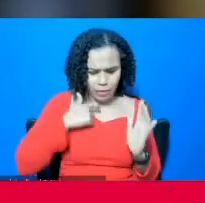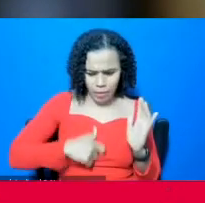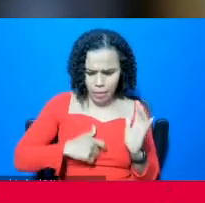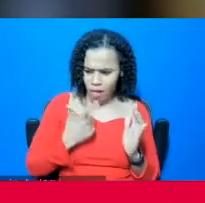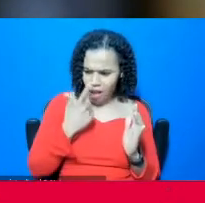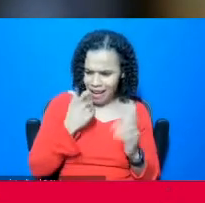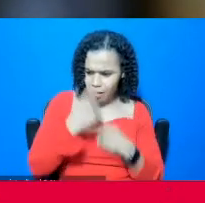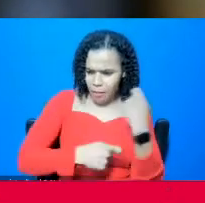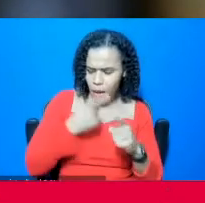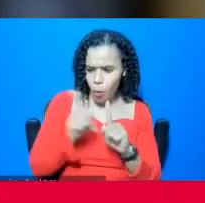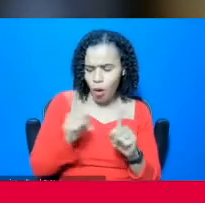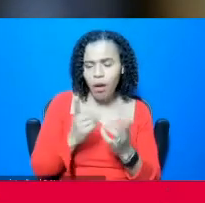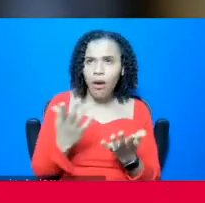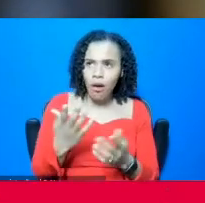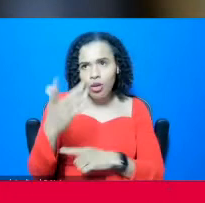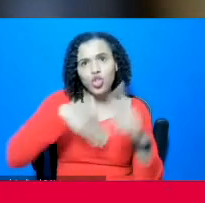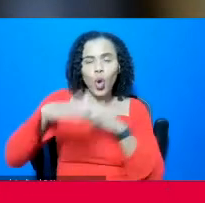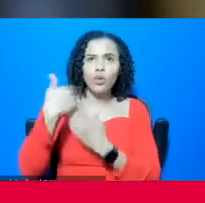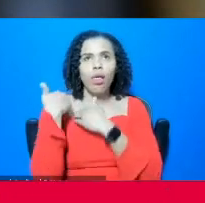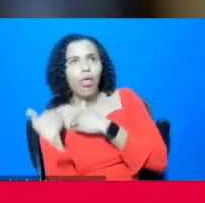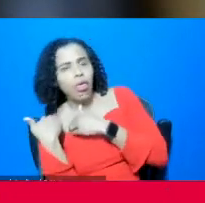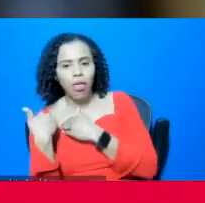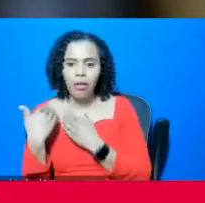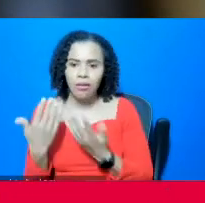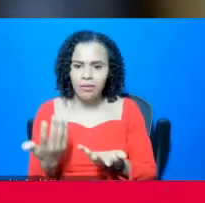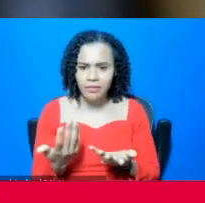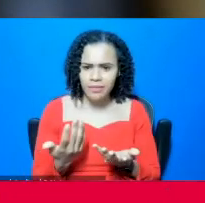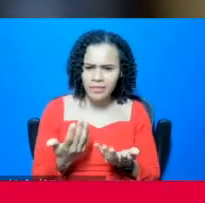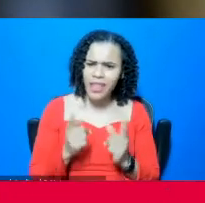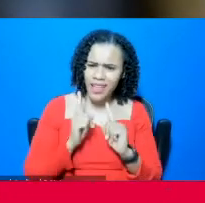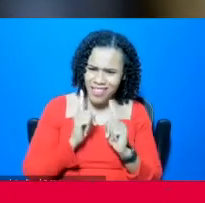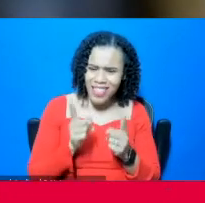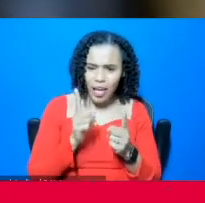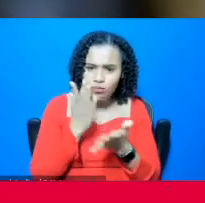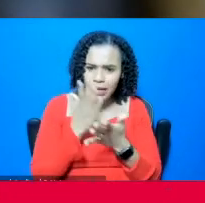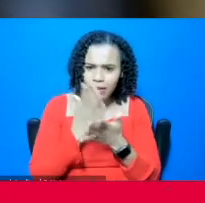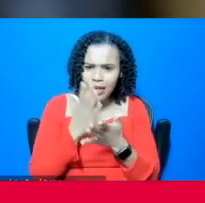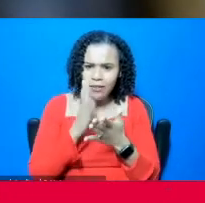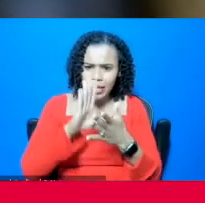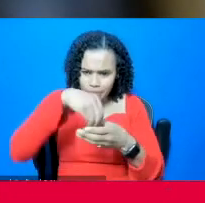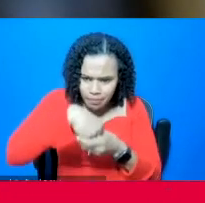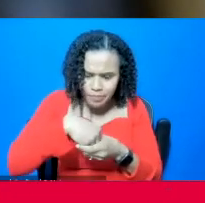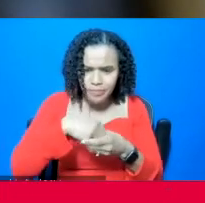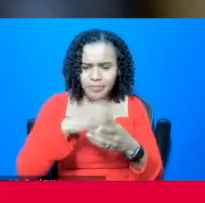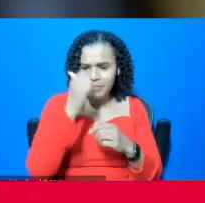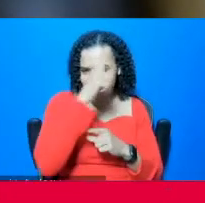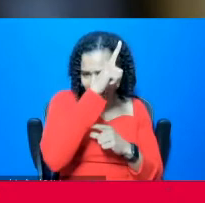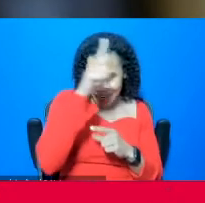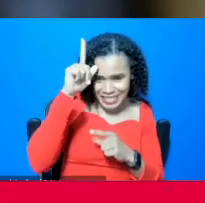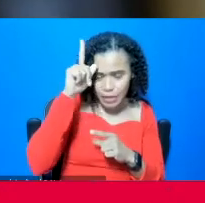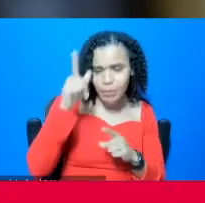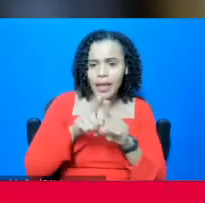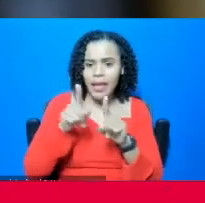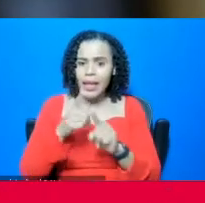has been a direct part of how we work within academia and how we work within the medical industrial complex, as well